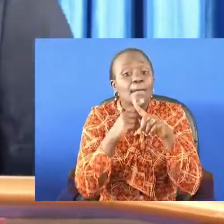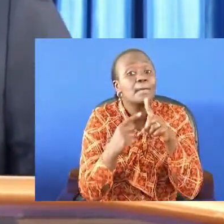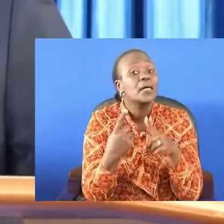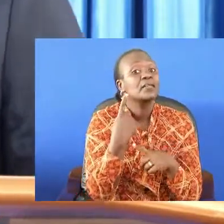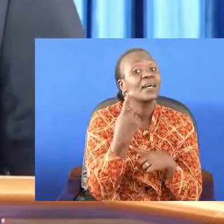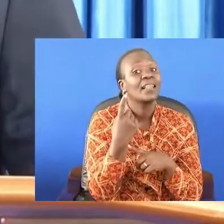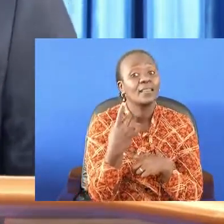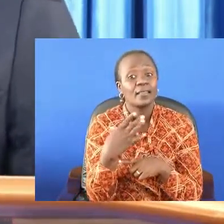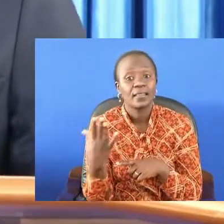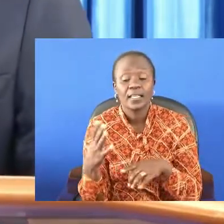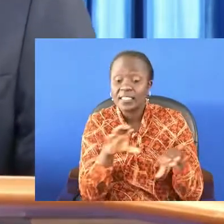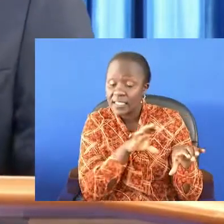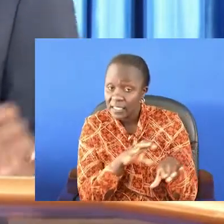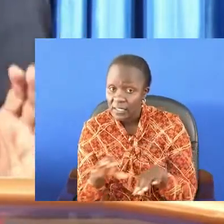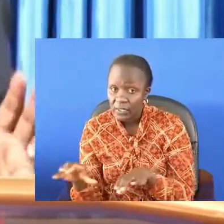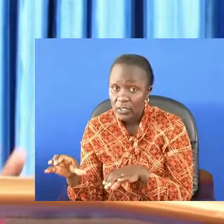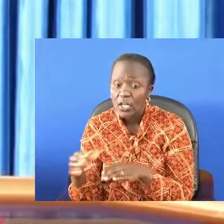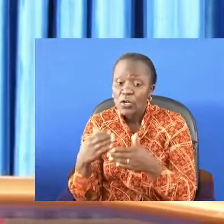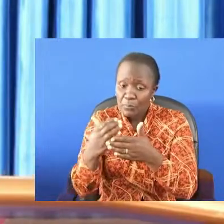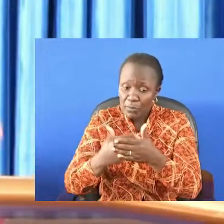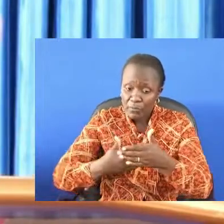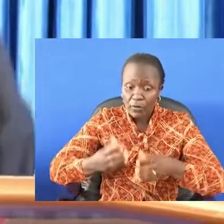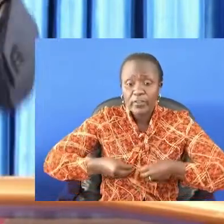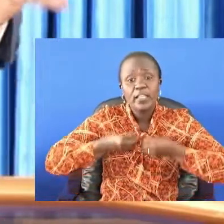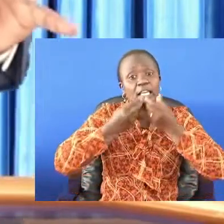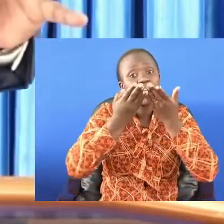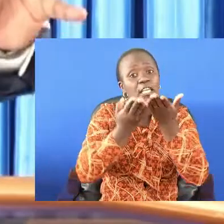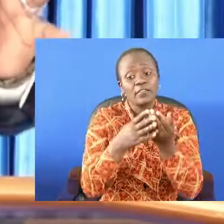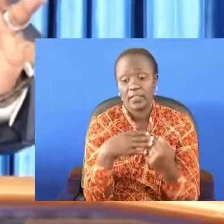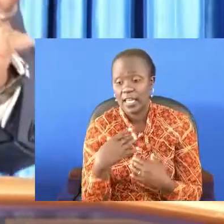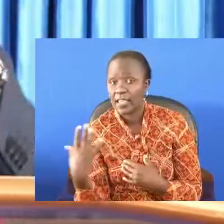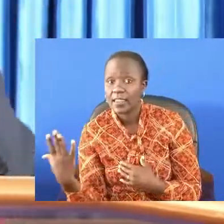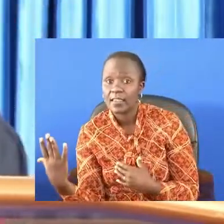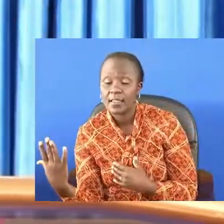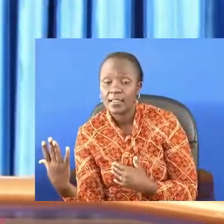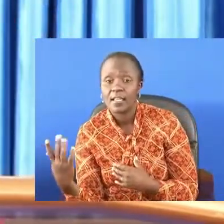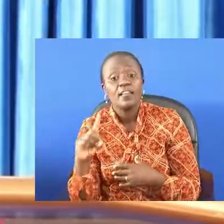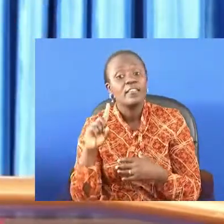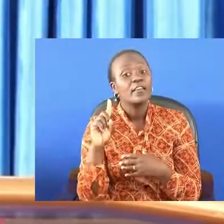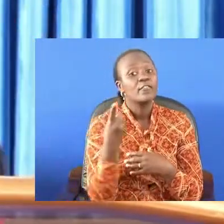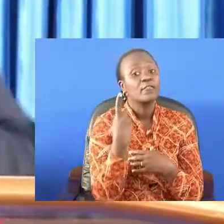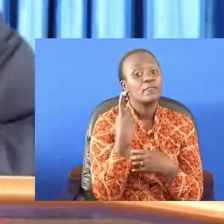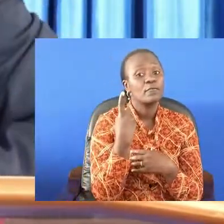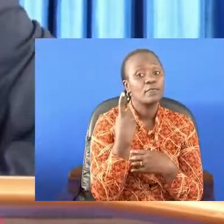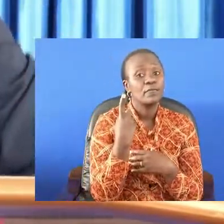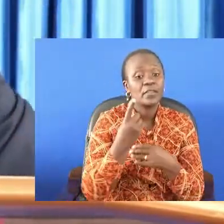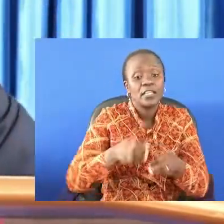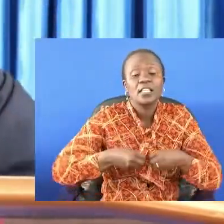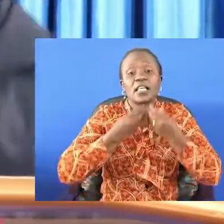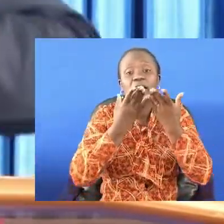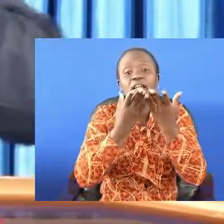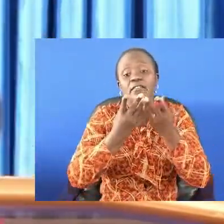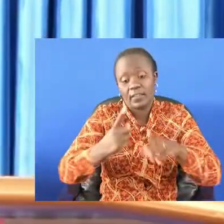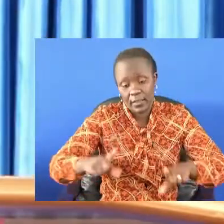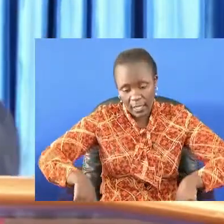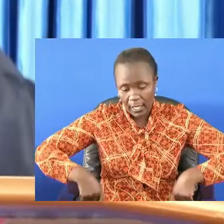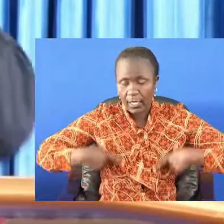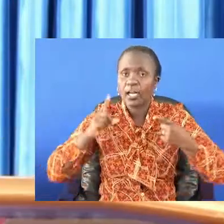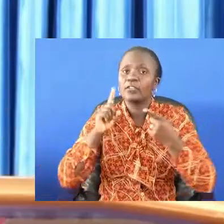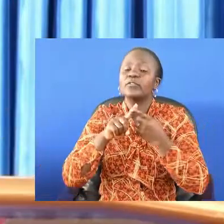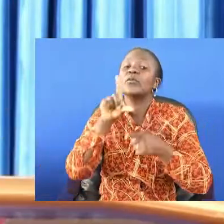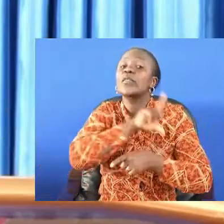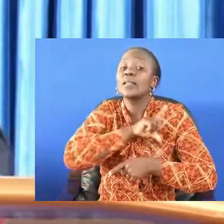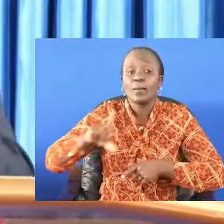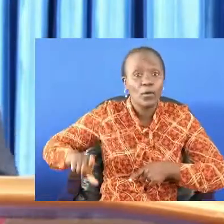one thing that they did, before they gave their things, they first of all gave their lives to